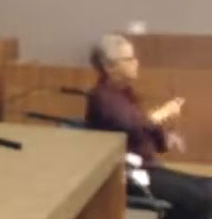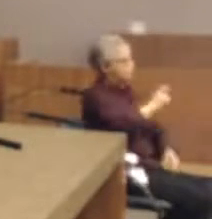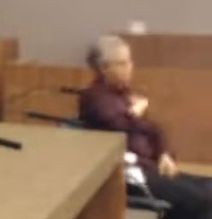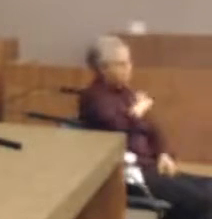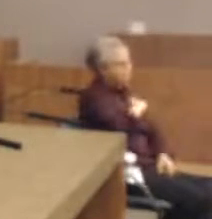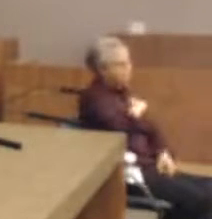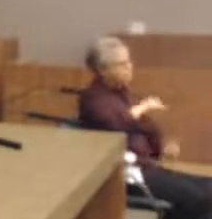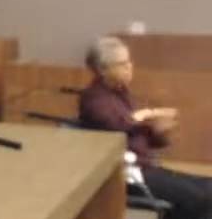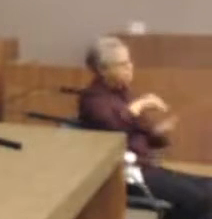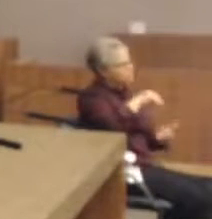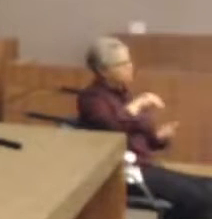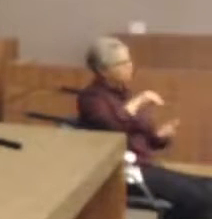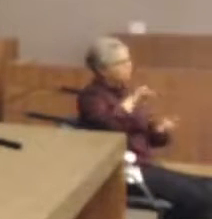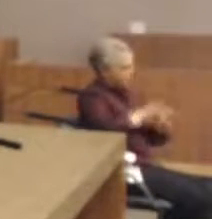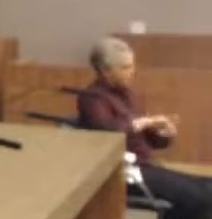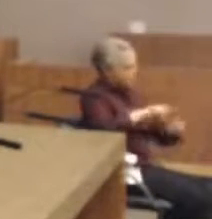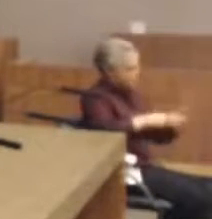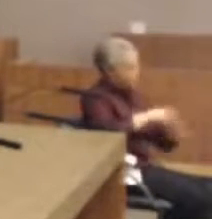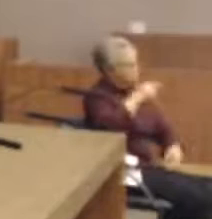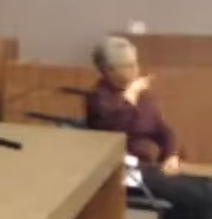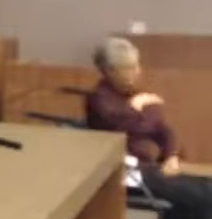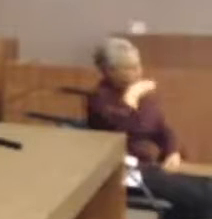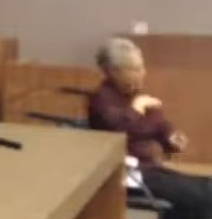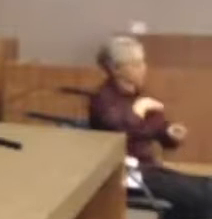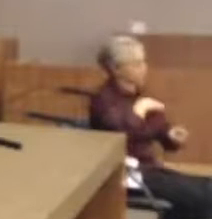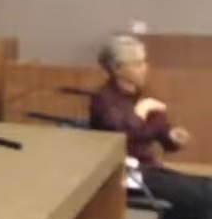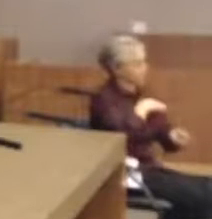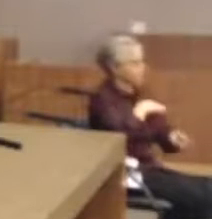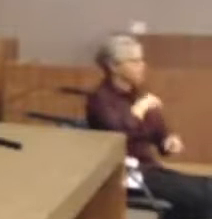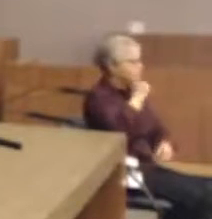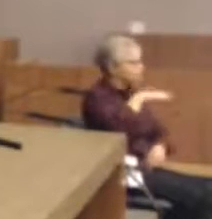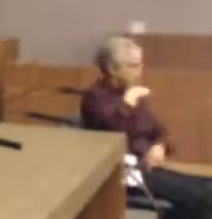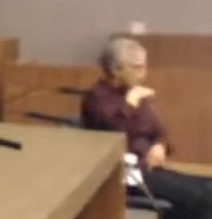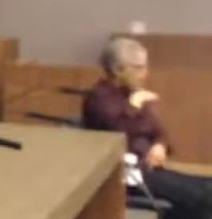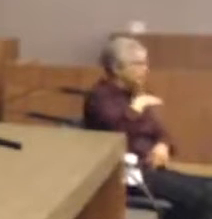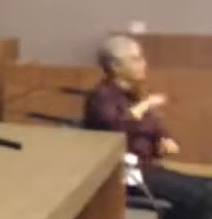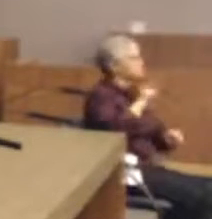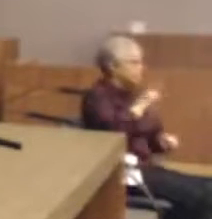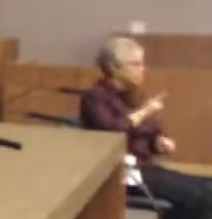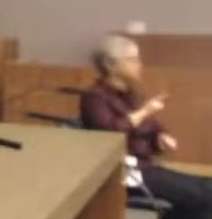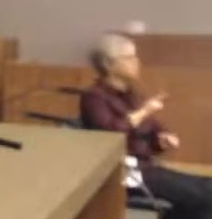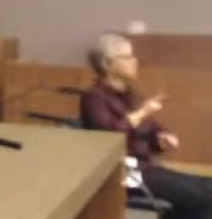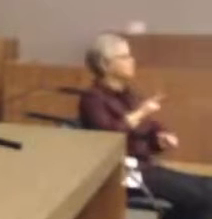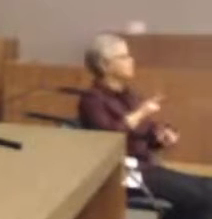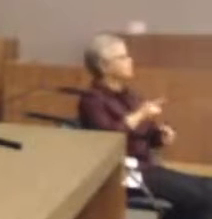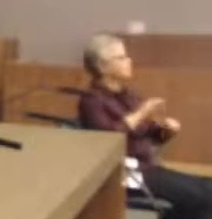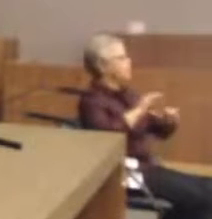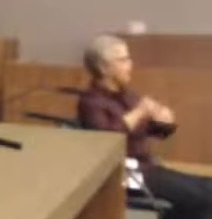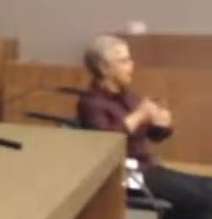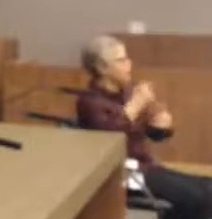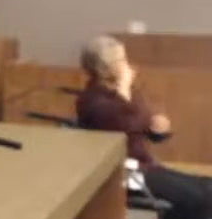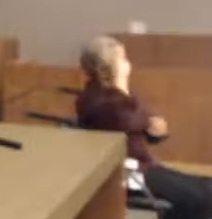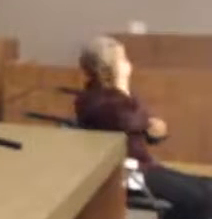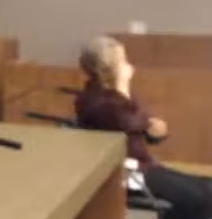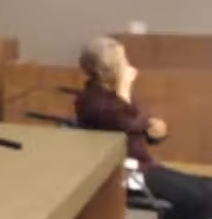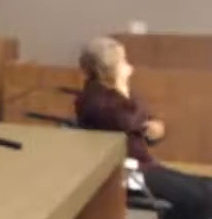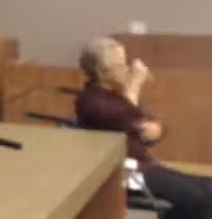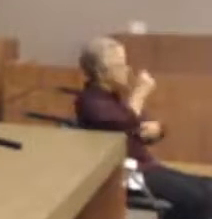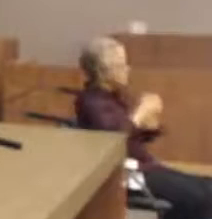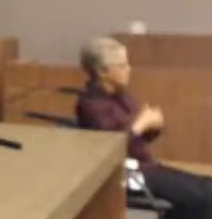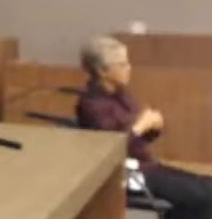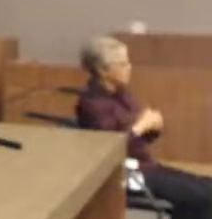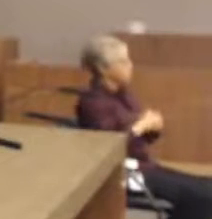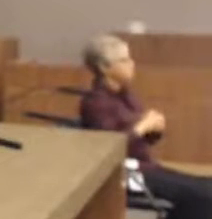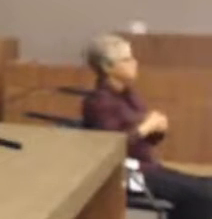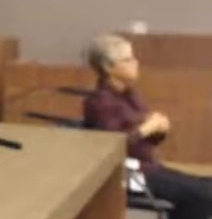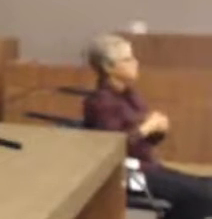not telling the truth about the story, but it's actually just the way the traumatic brain is recalling. Then we have not fully contextualized. So sometimes they